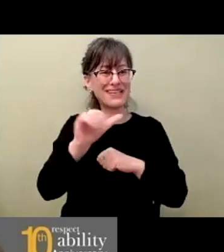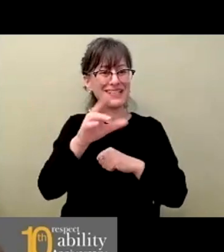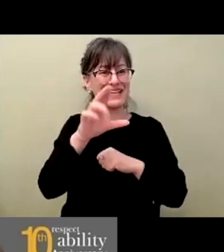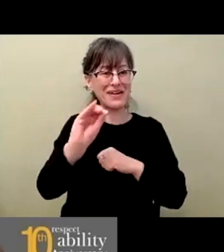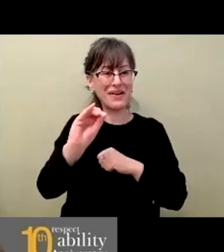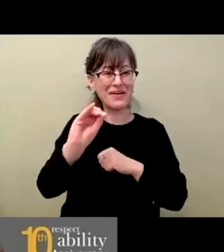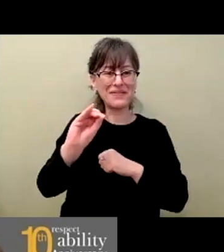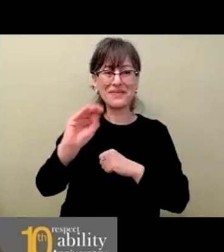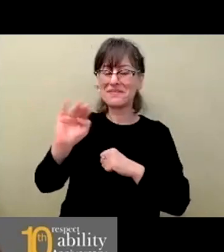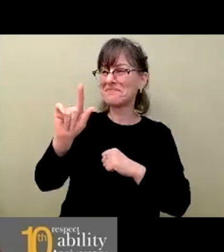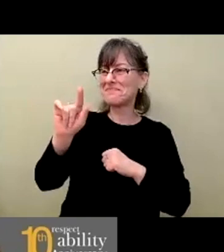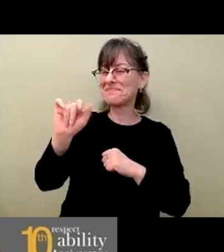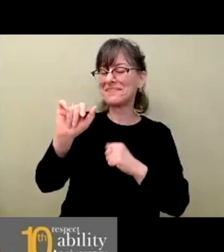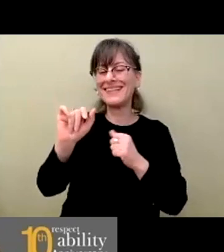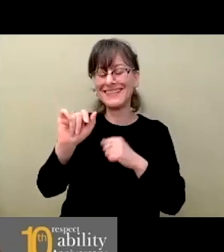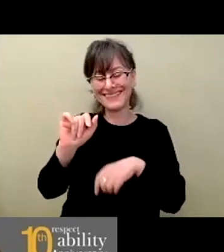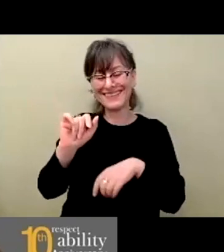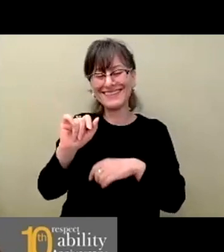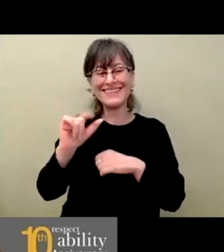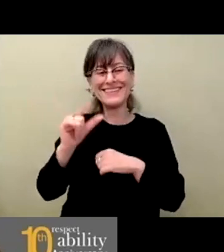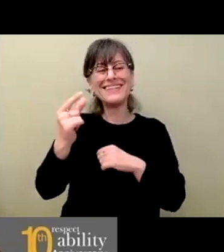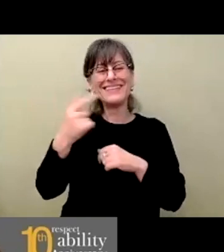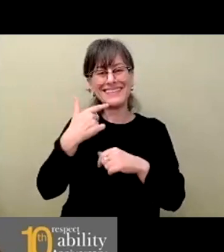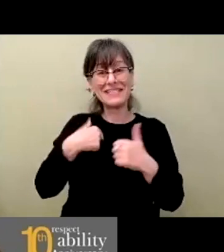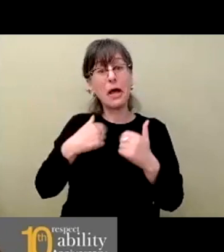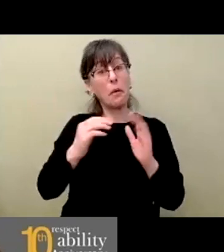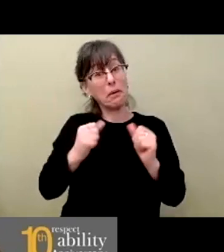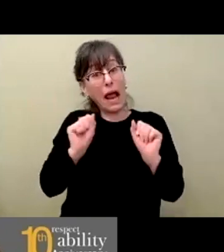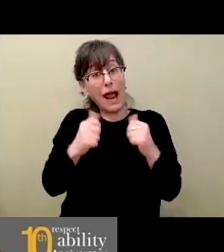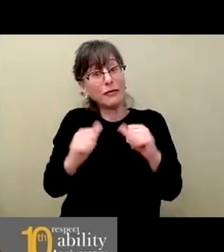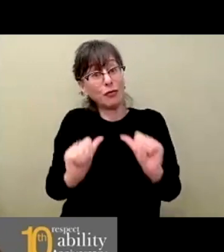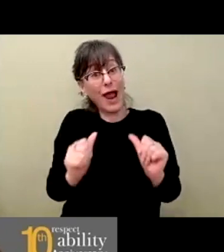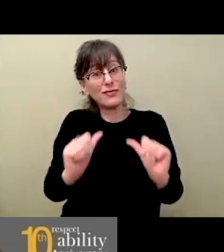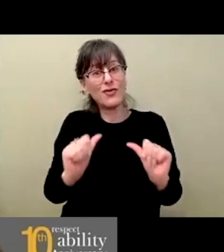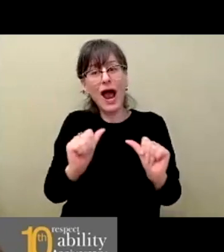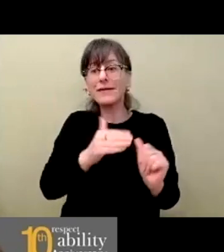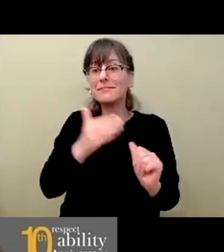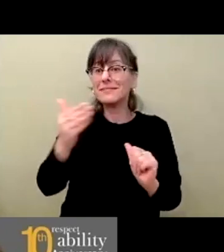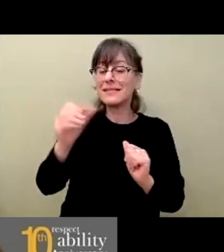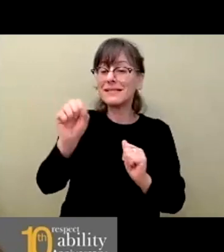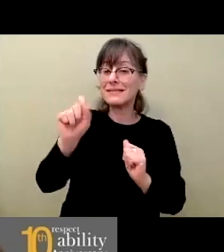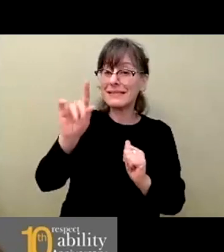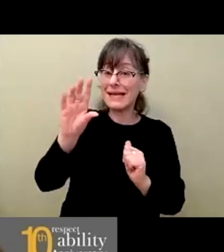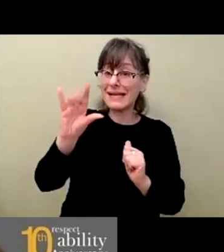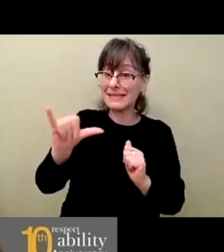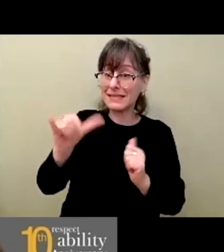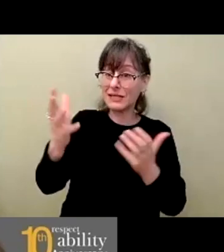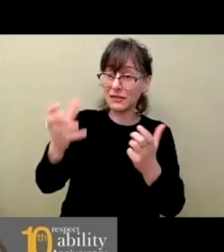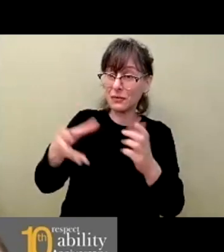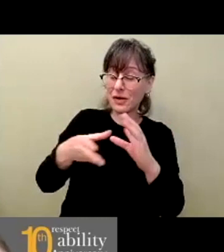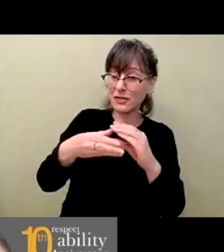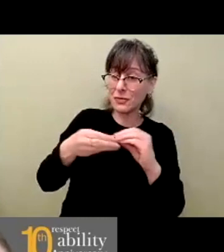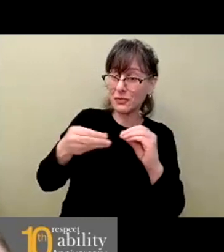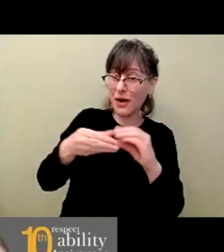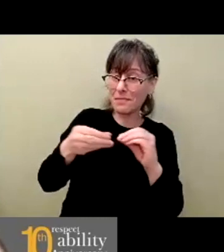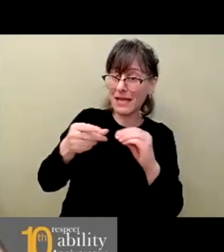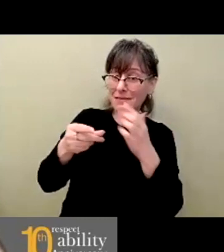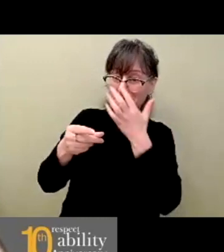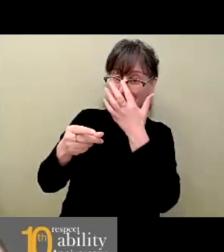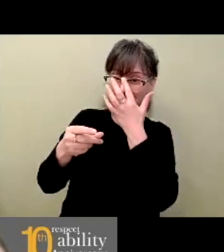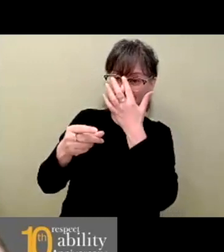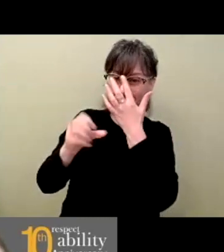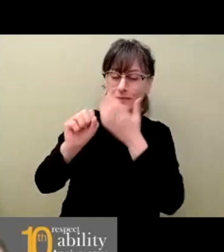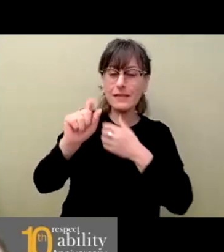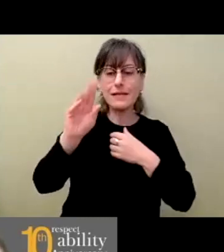I do what I can. Stacy, are there other skills you wanted to highlight for us? I think the two